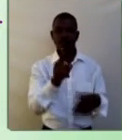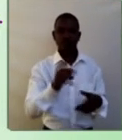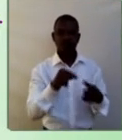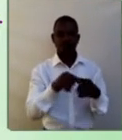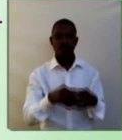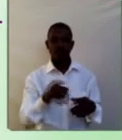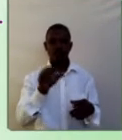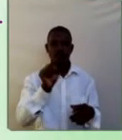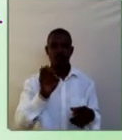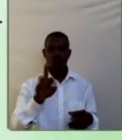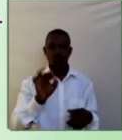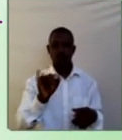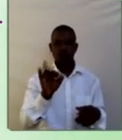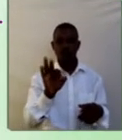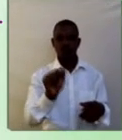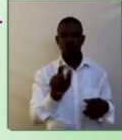to Sherifat.